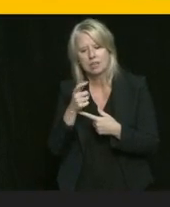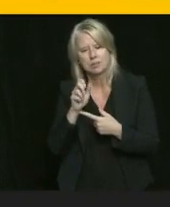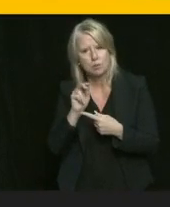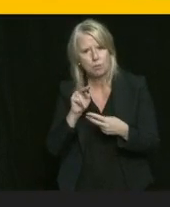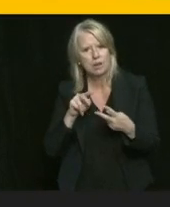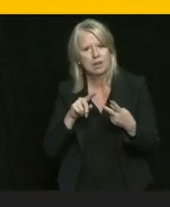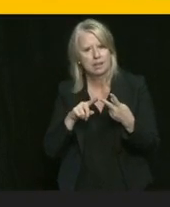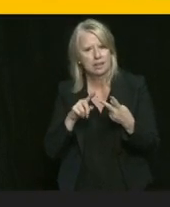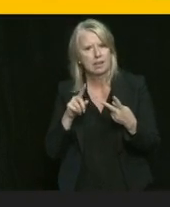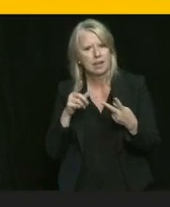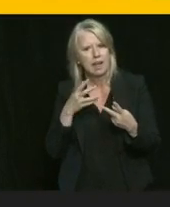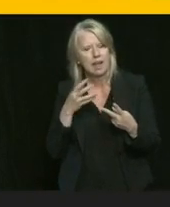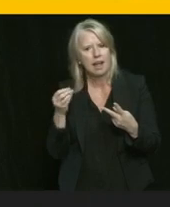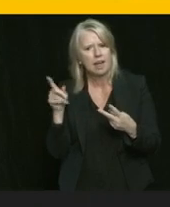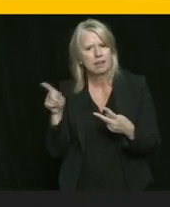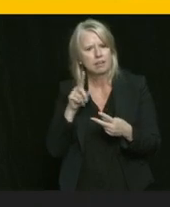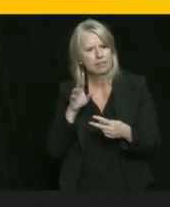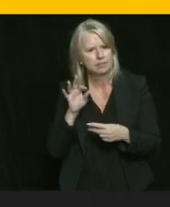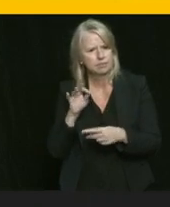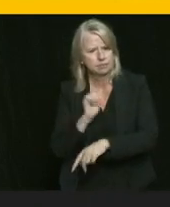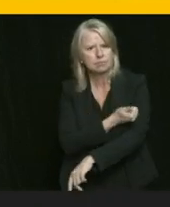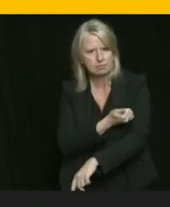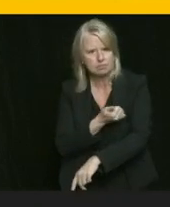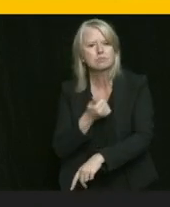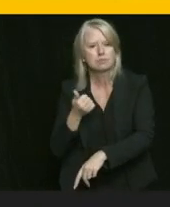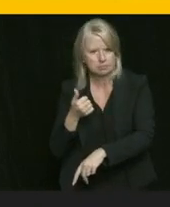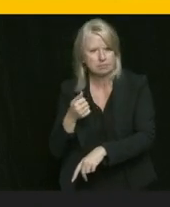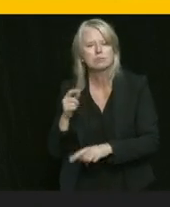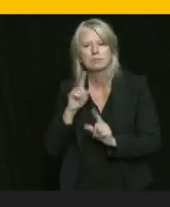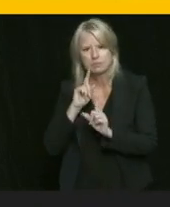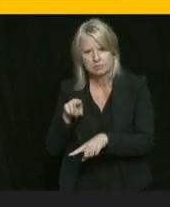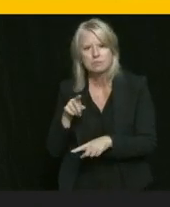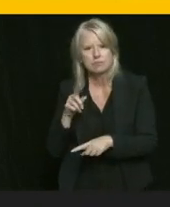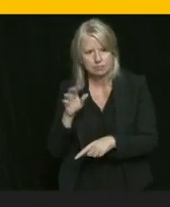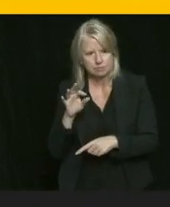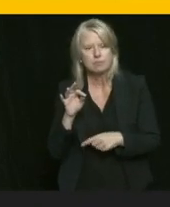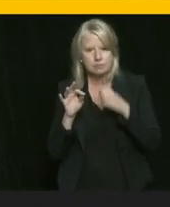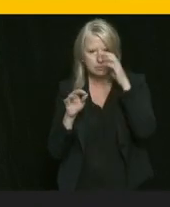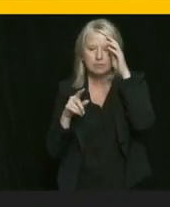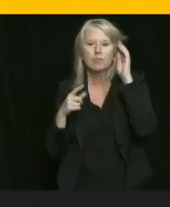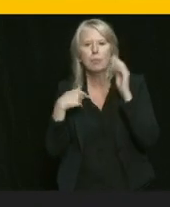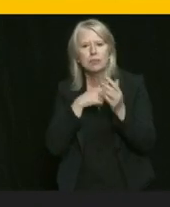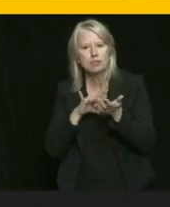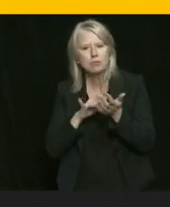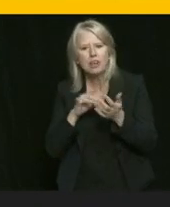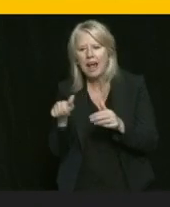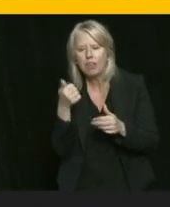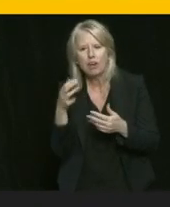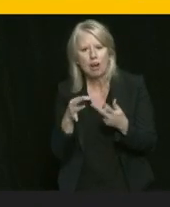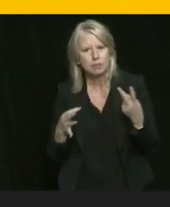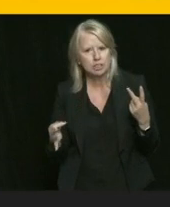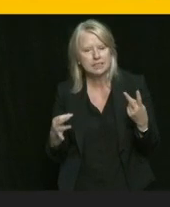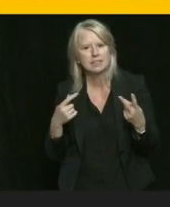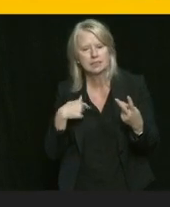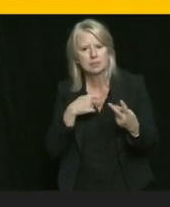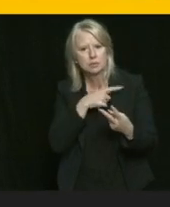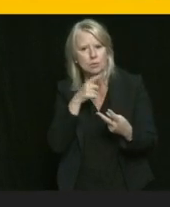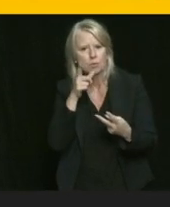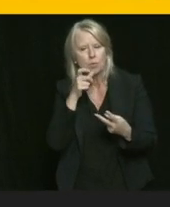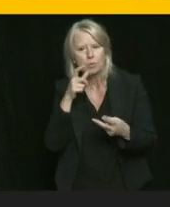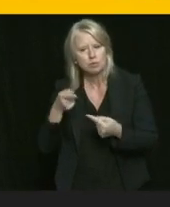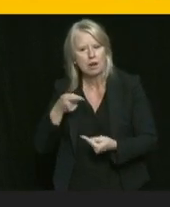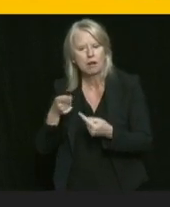naloxone as a first responder's response to prescription alternatives to help people with who are struggling with